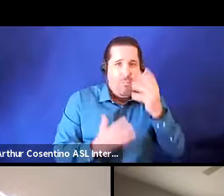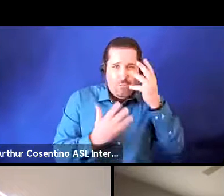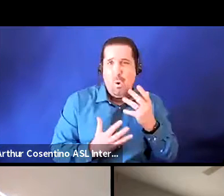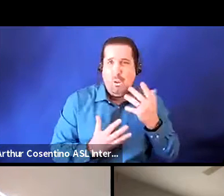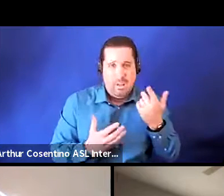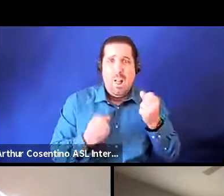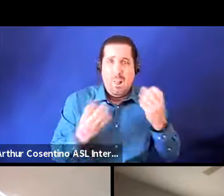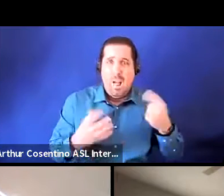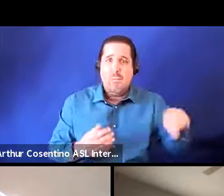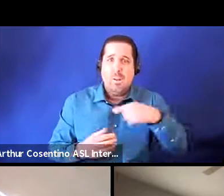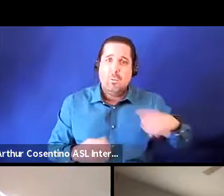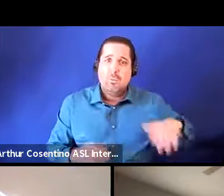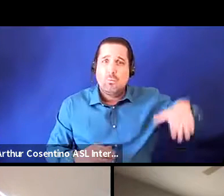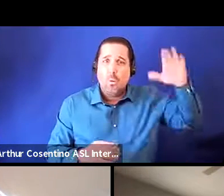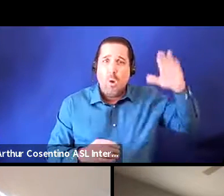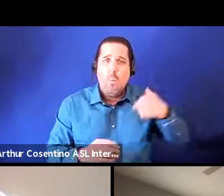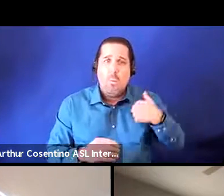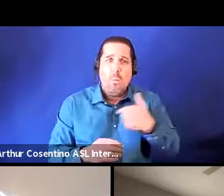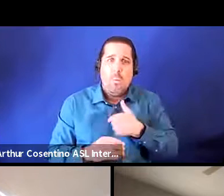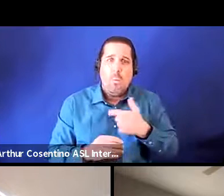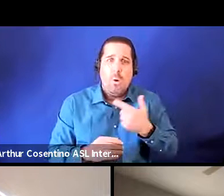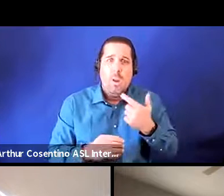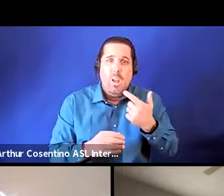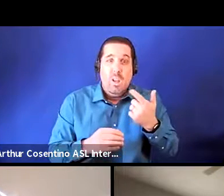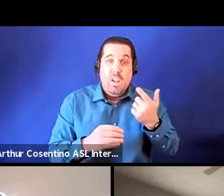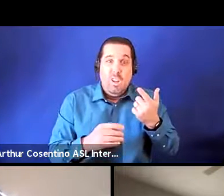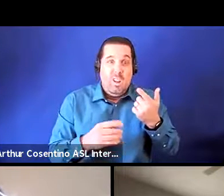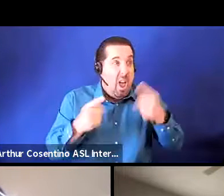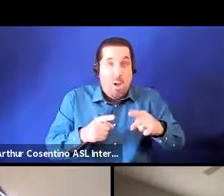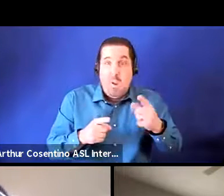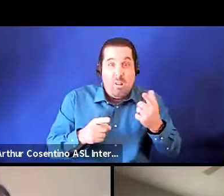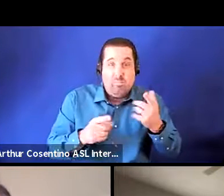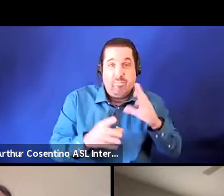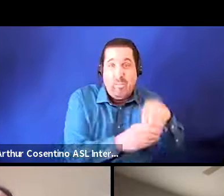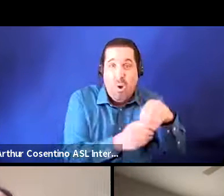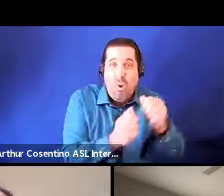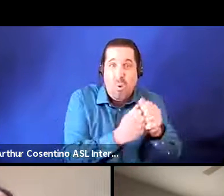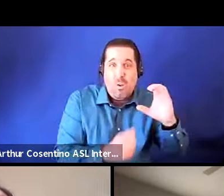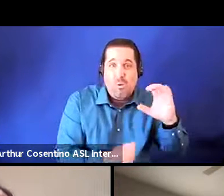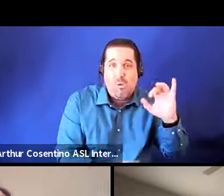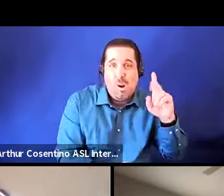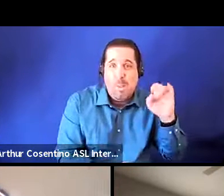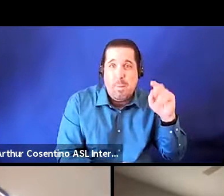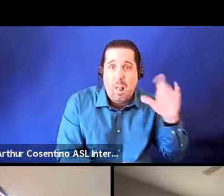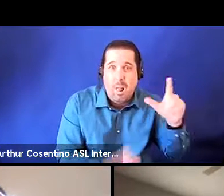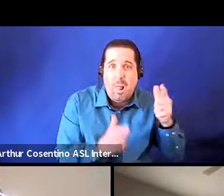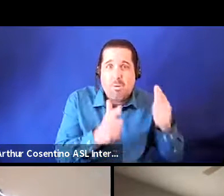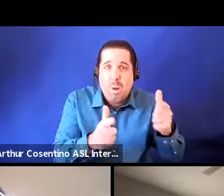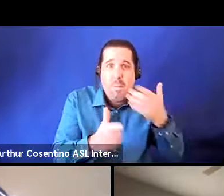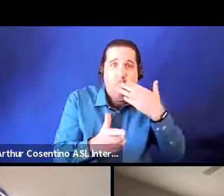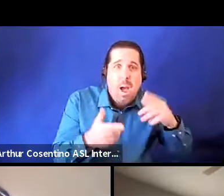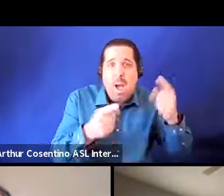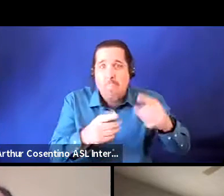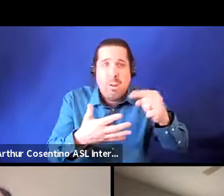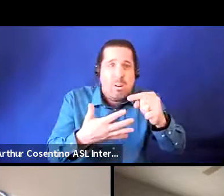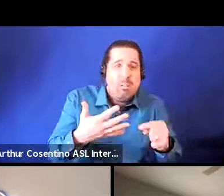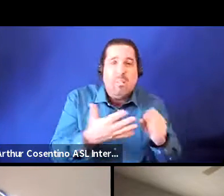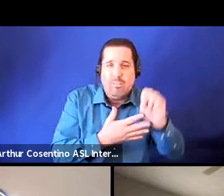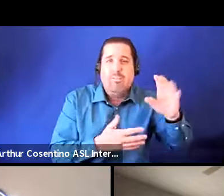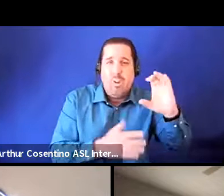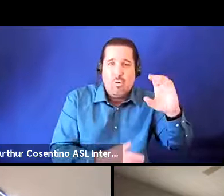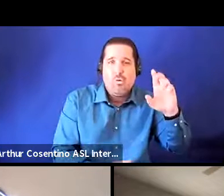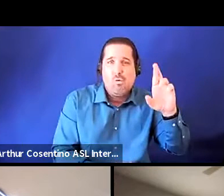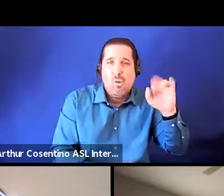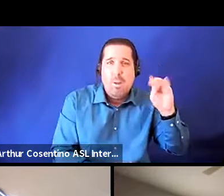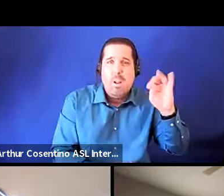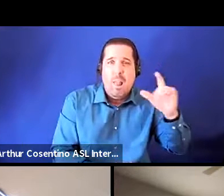we grew up, we end up encountering the criminal legal system. And we encountered it from many different ways. For me, it was, after